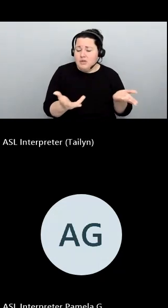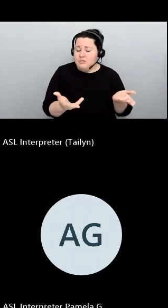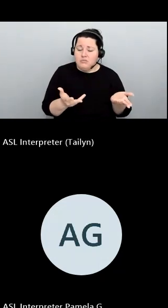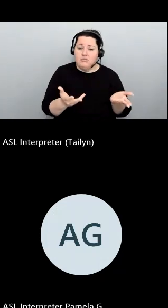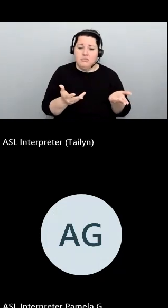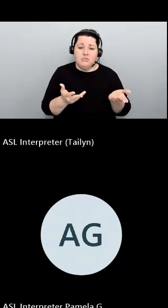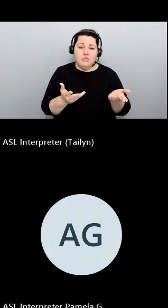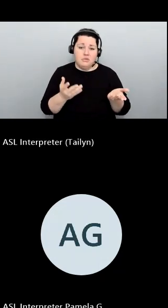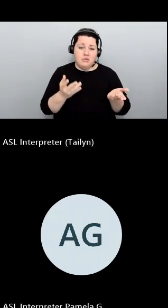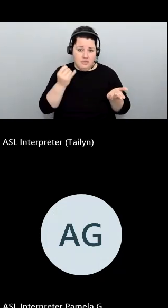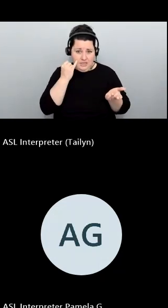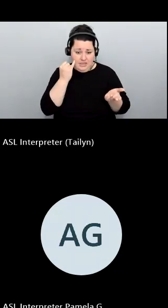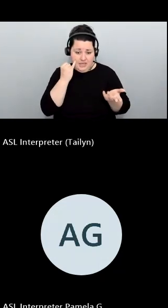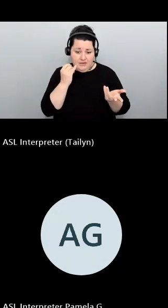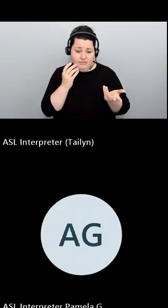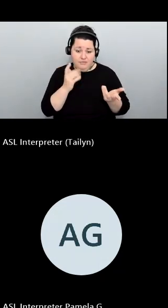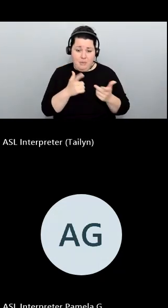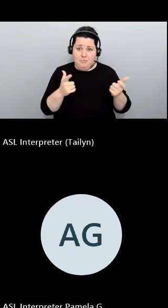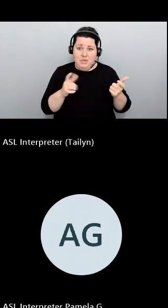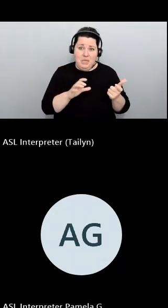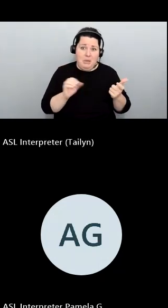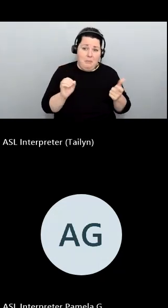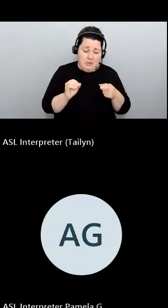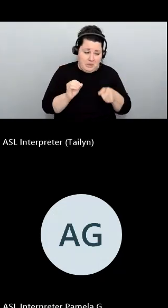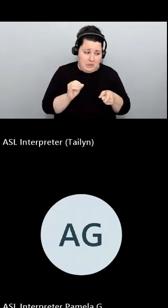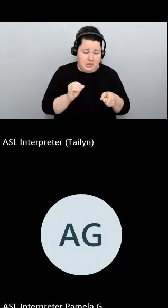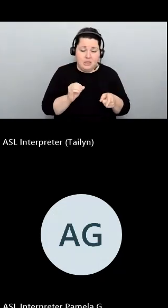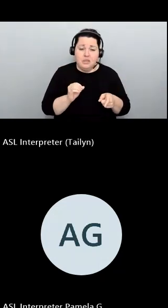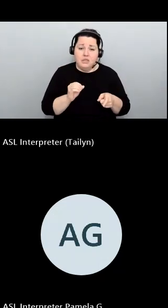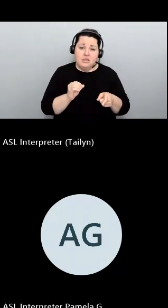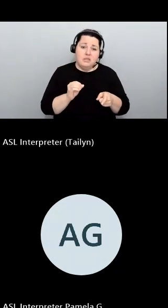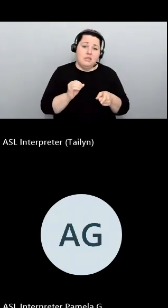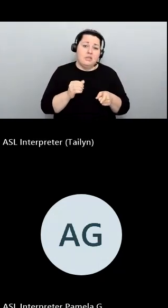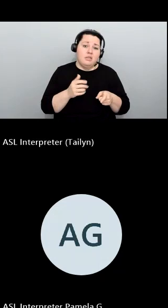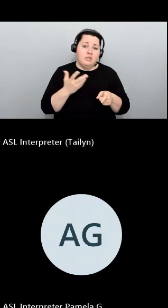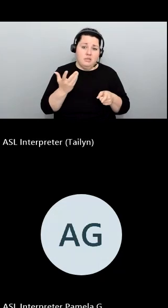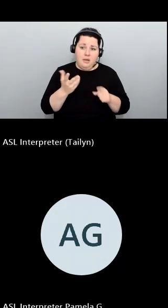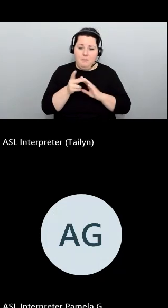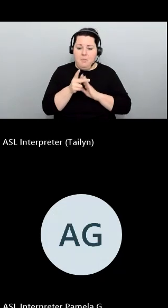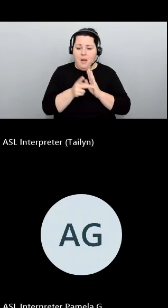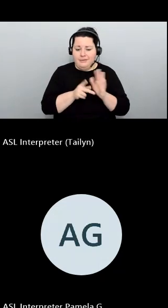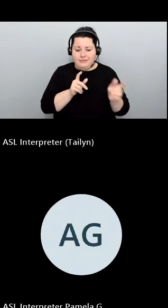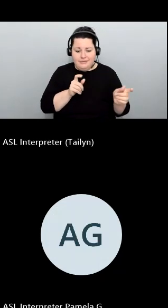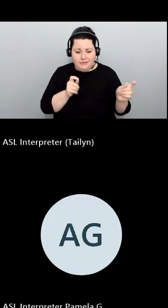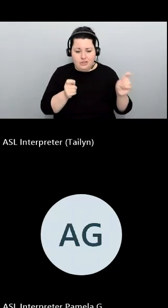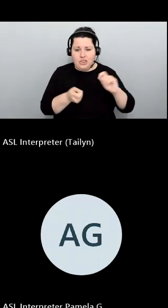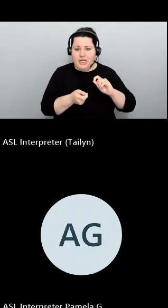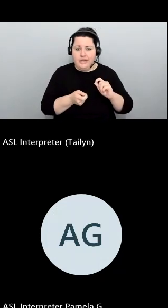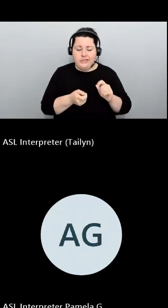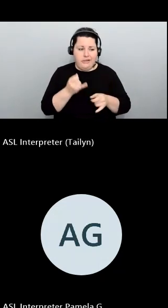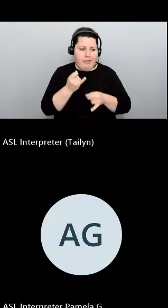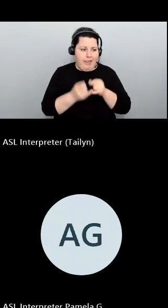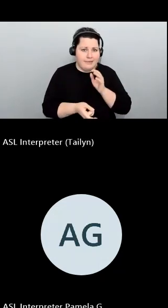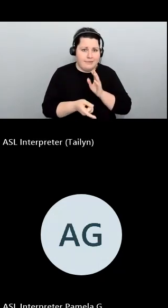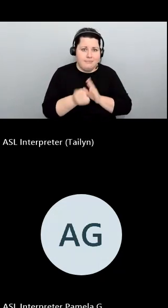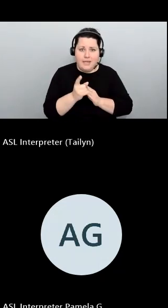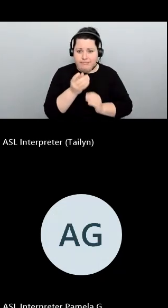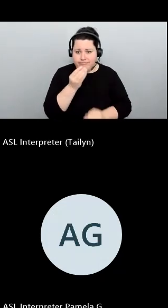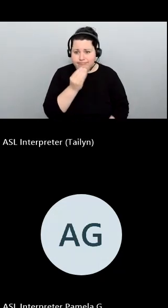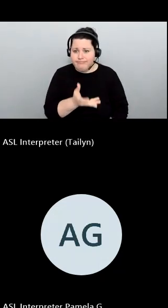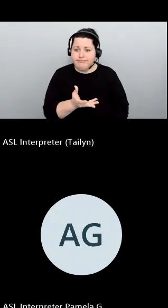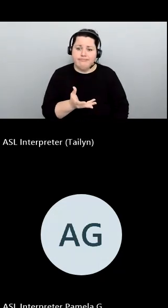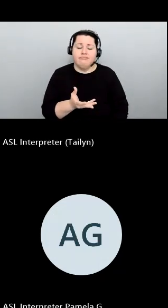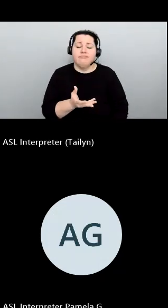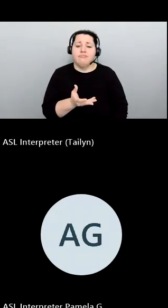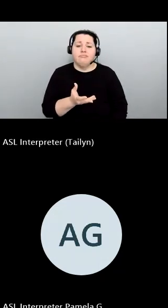if it's a big corporation, how there will be a policy change short notice that